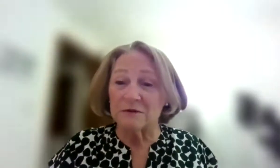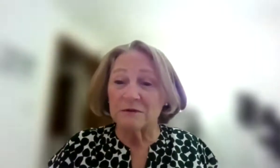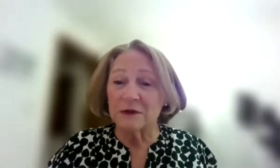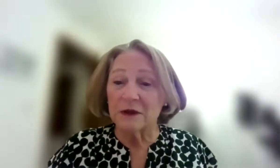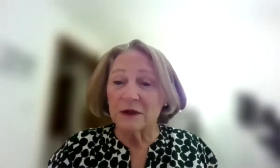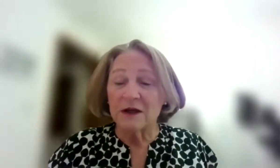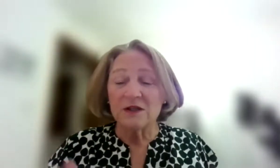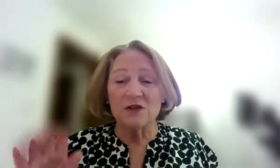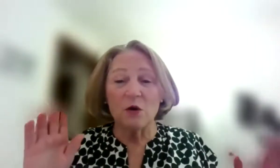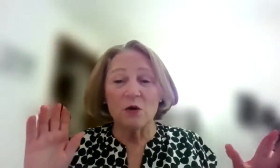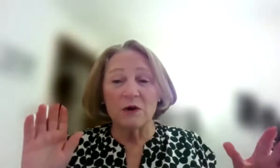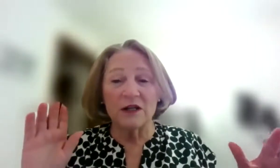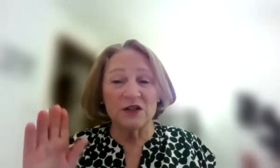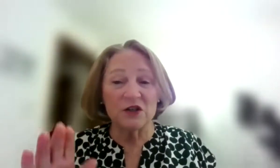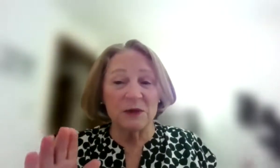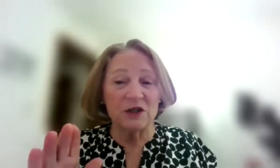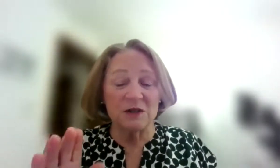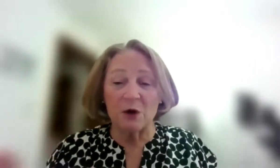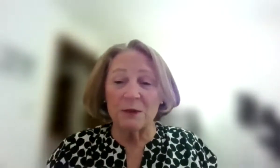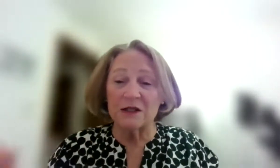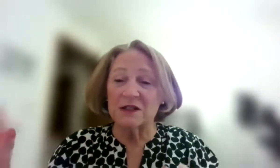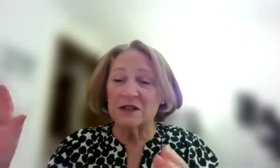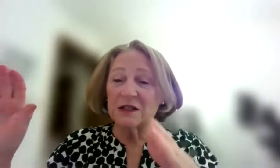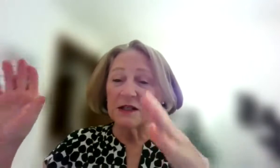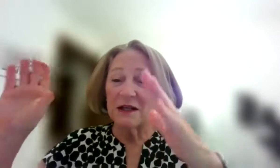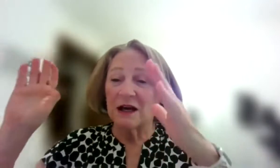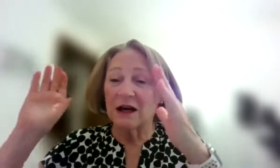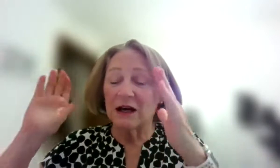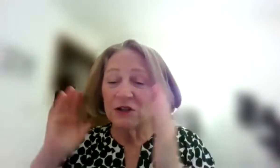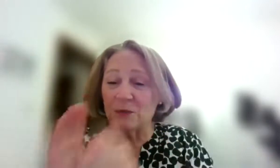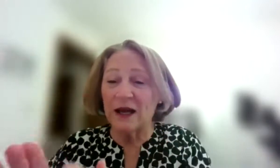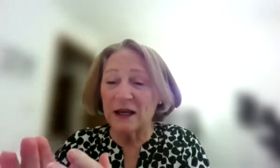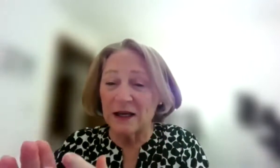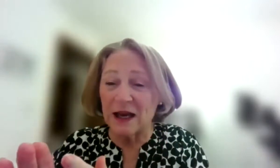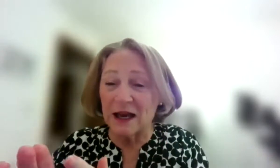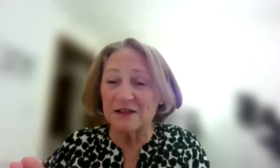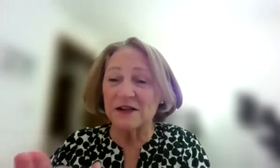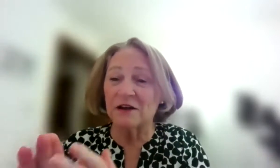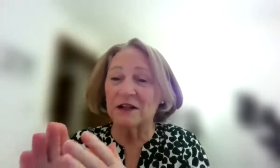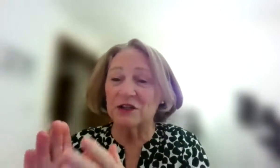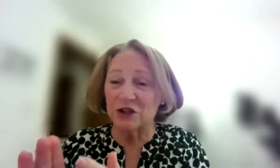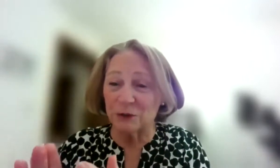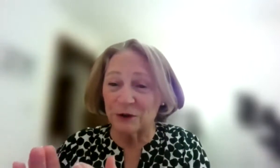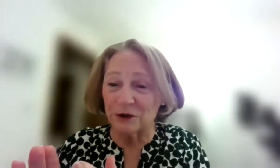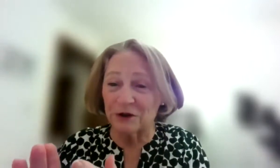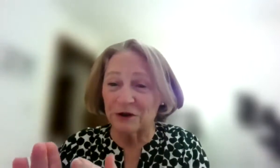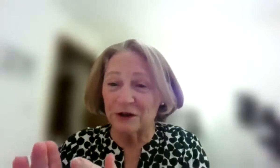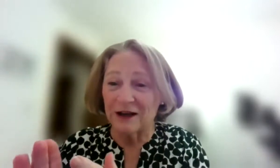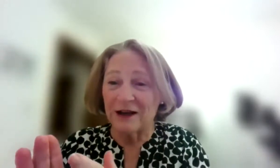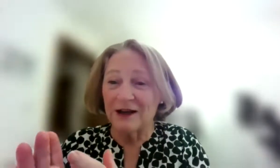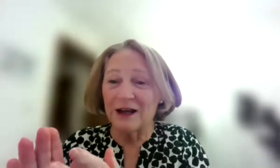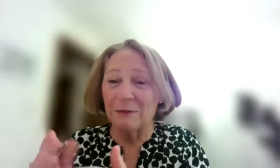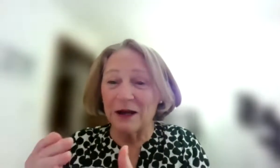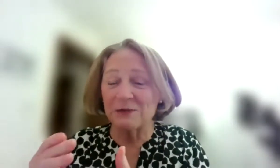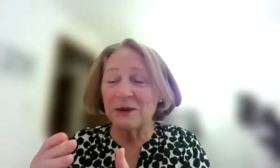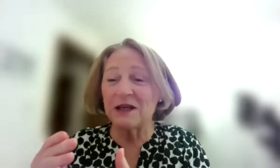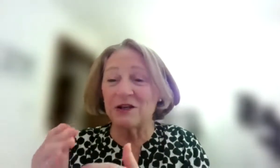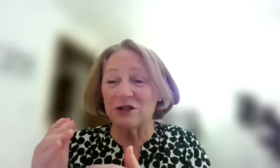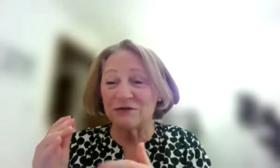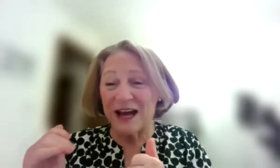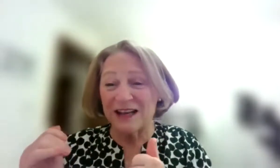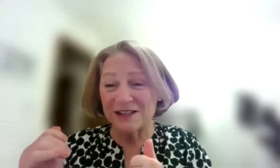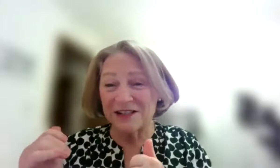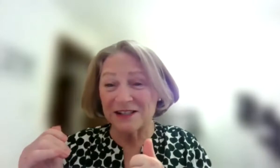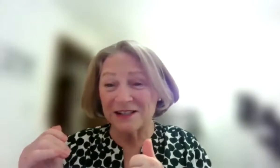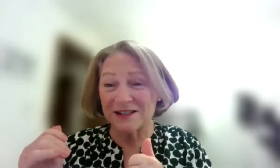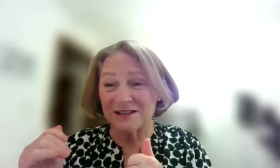forward. So, excuse me just a moment. To my ASL interpreter, am I speaking